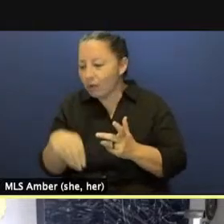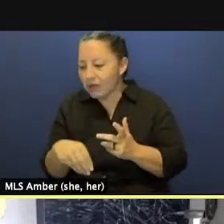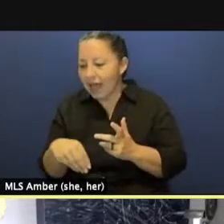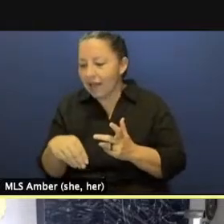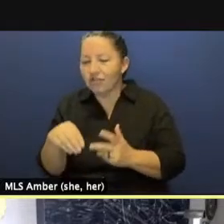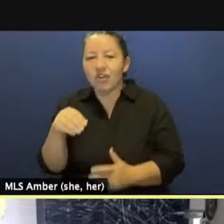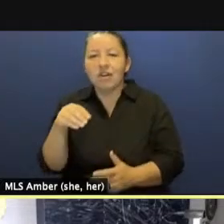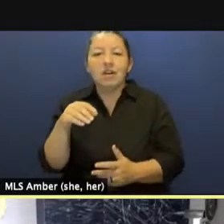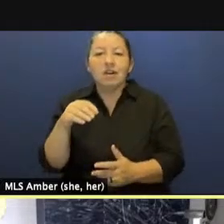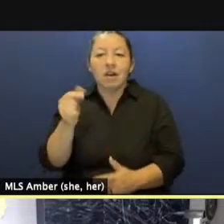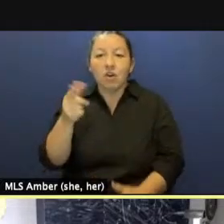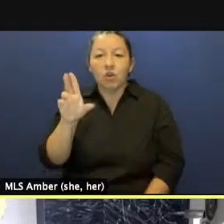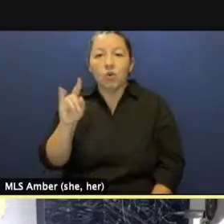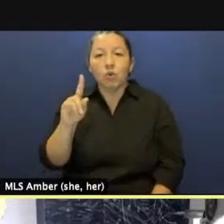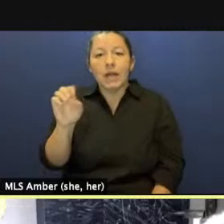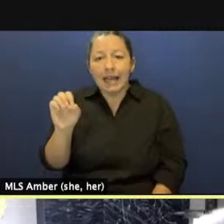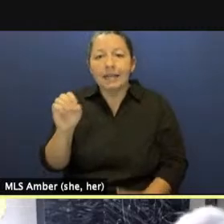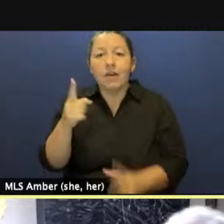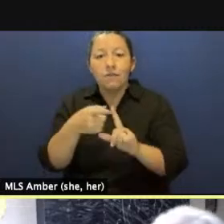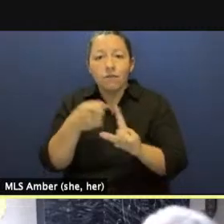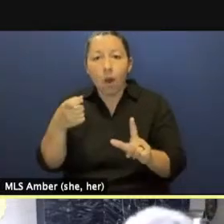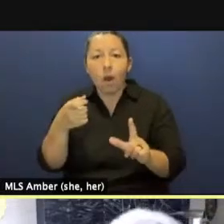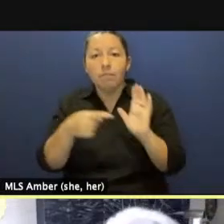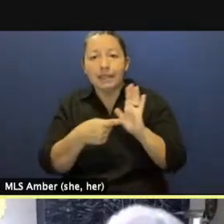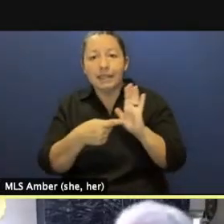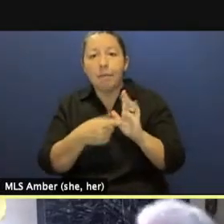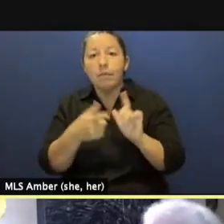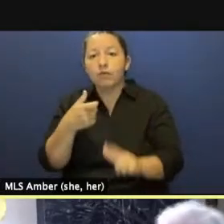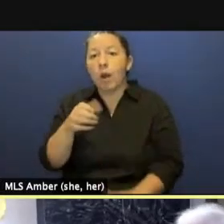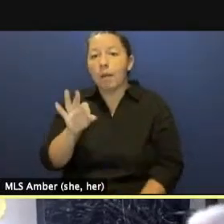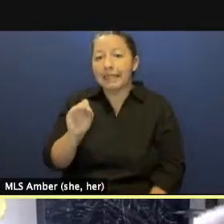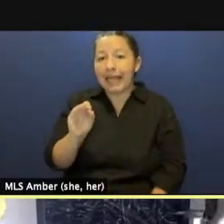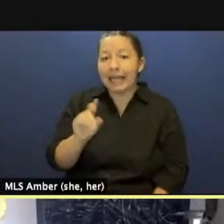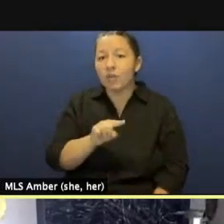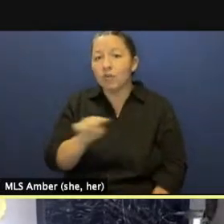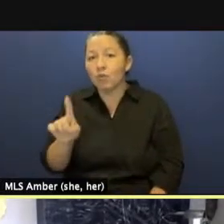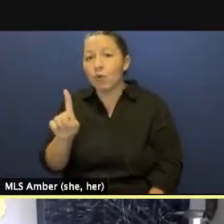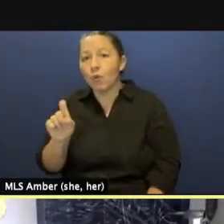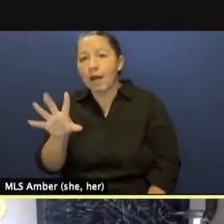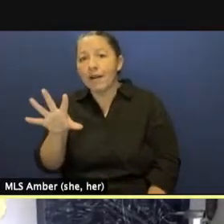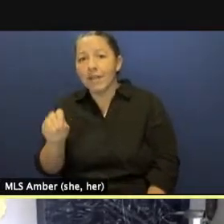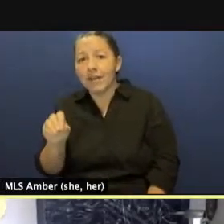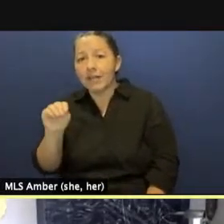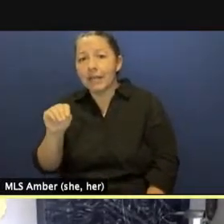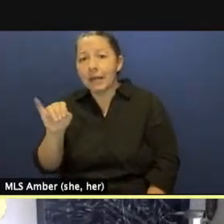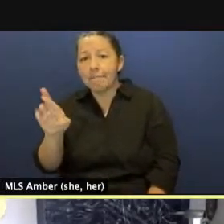agglutinates on the samples from the 90 to 150 micron